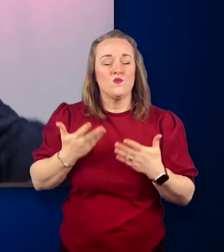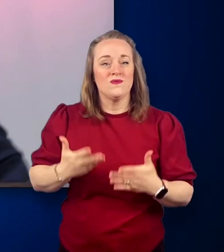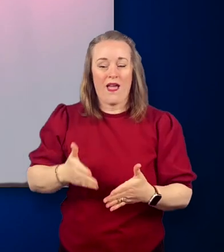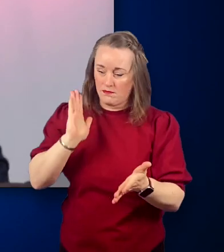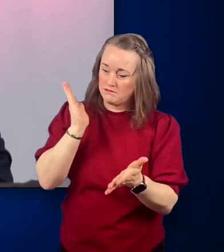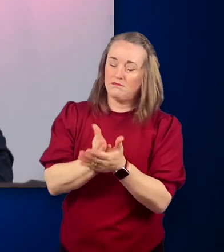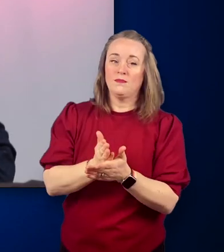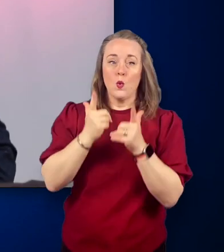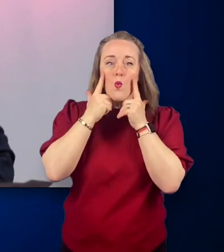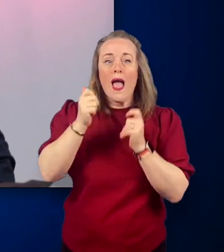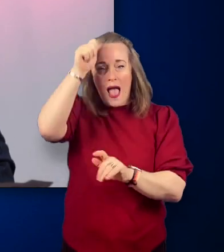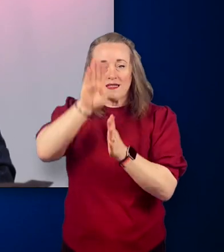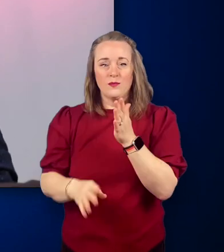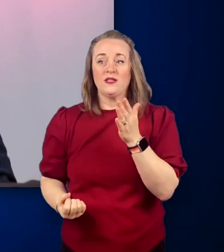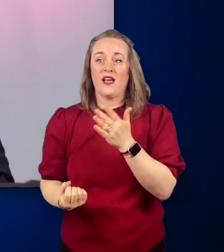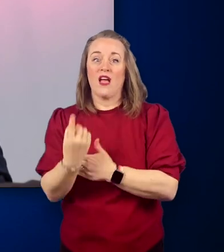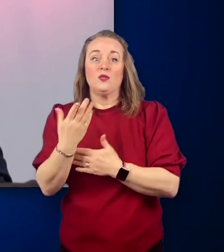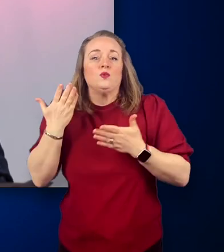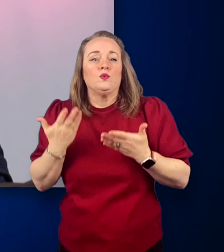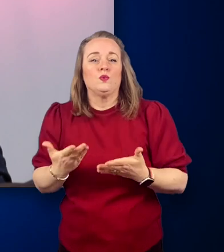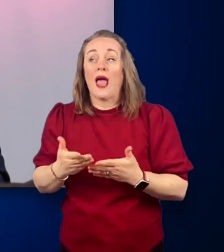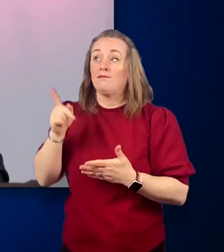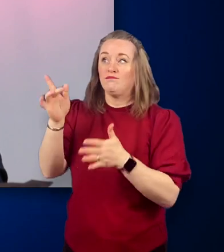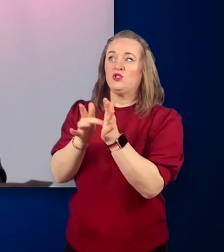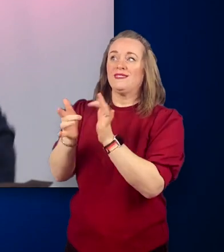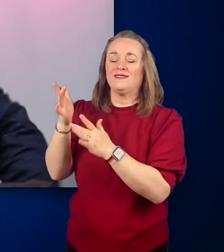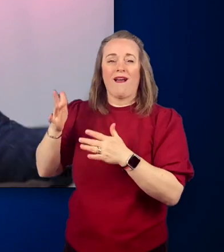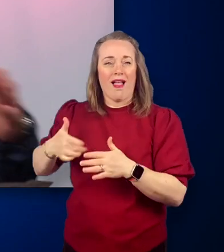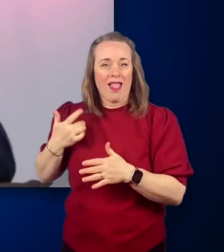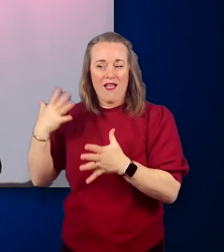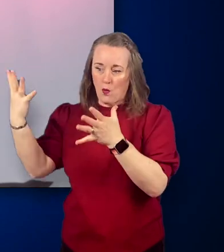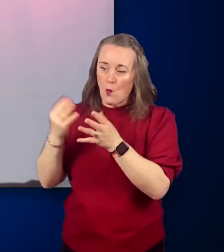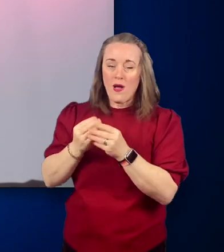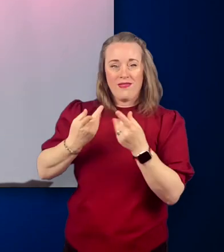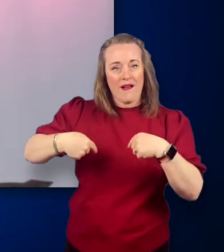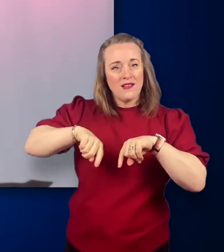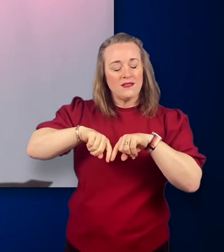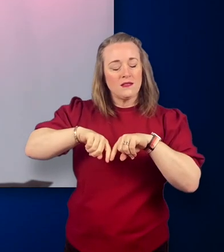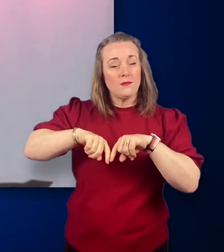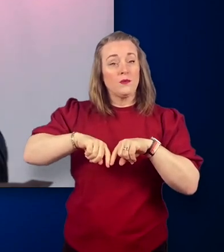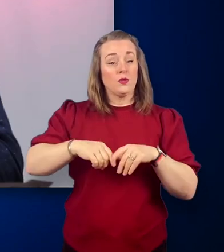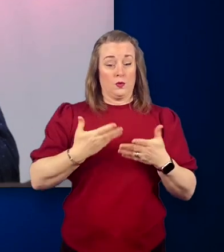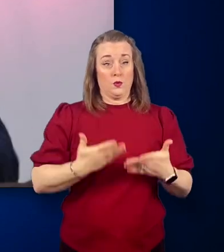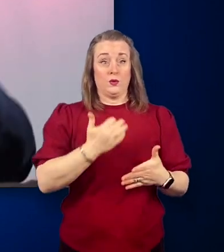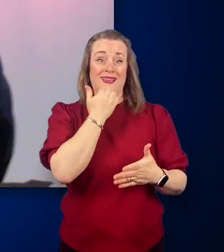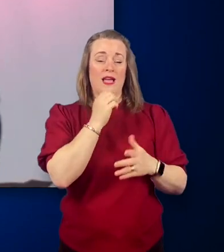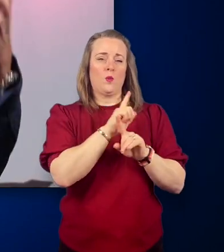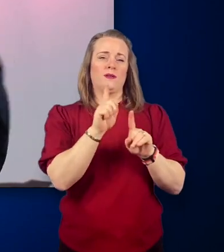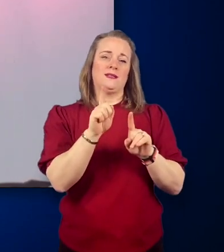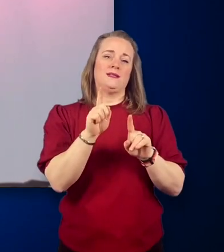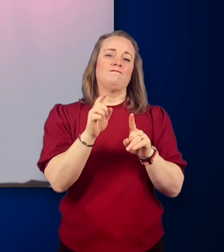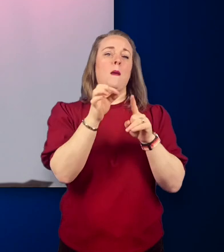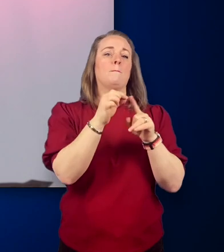is alive and present with us. But on this Sunday, Palm Sunday, we're all in